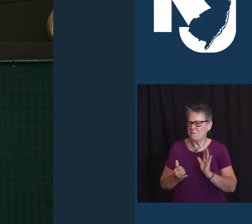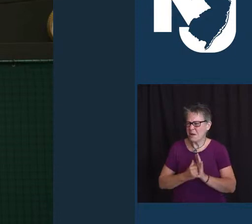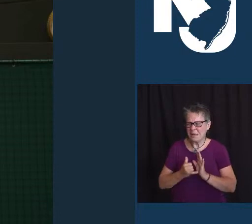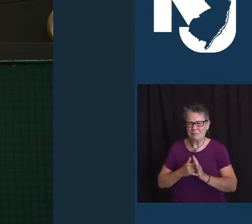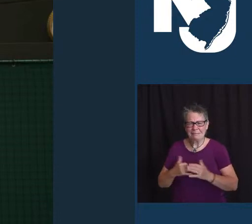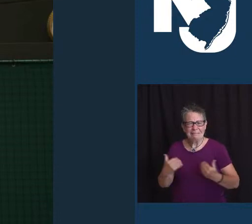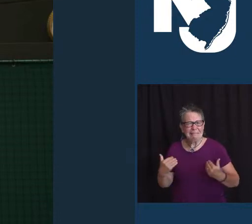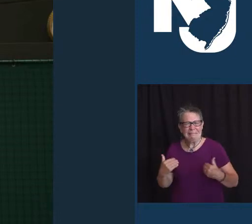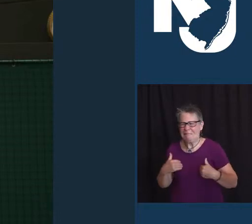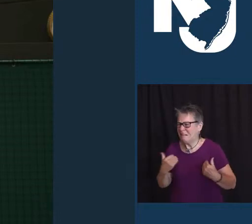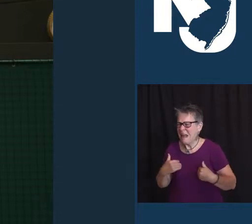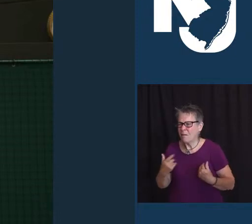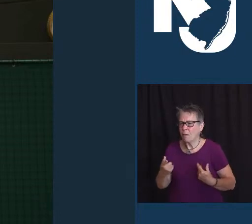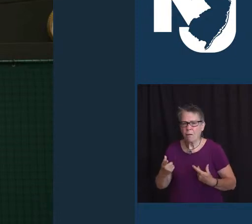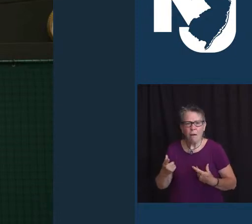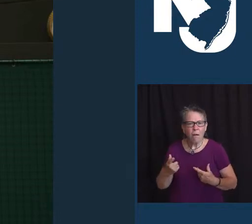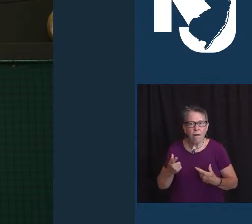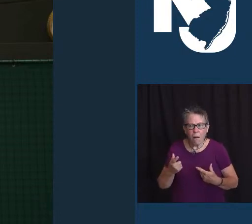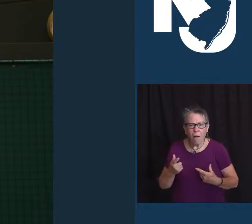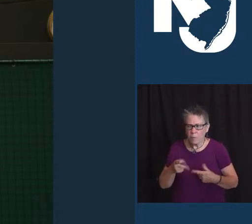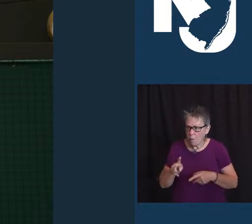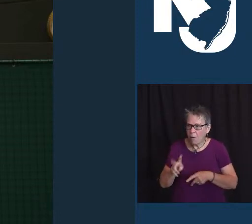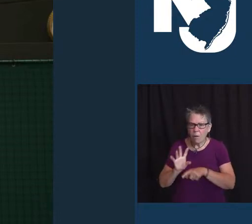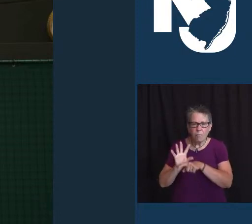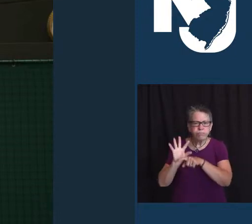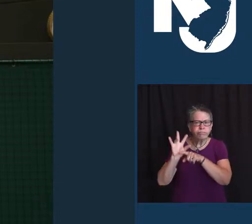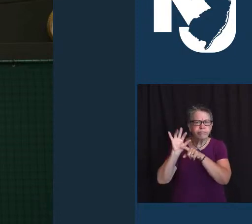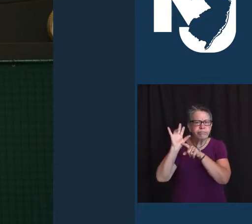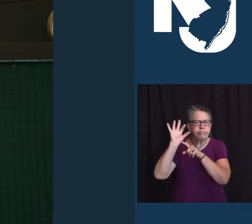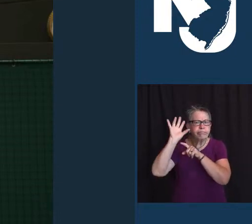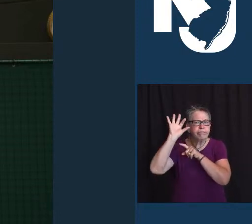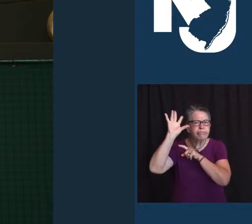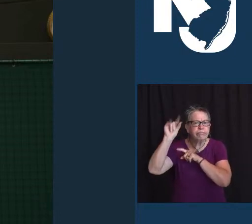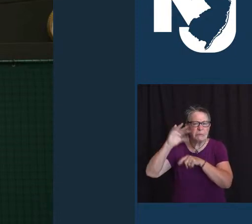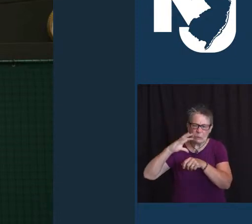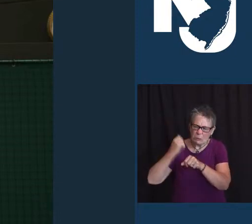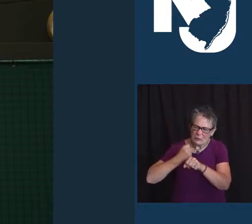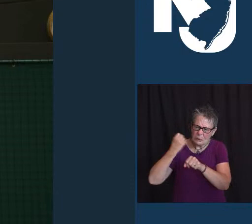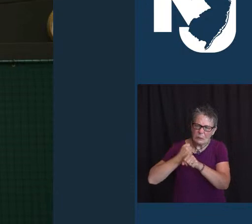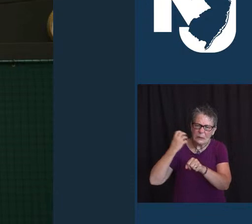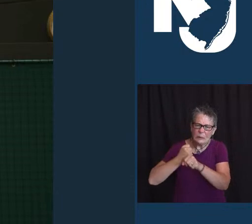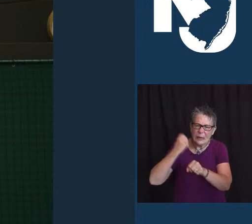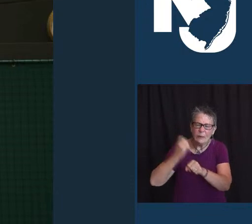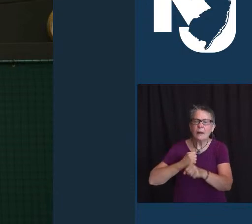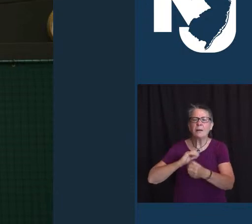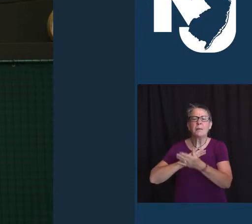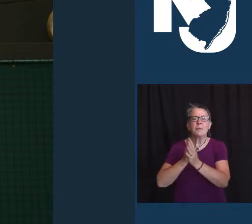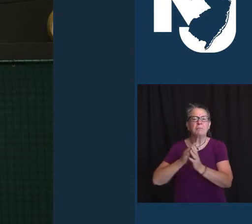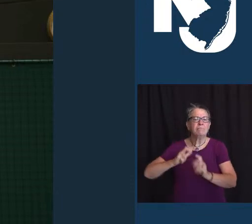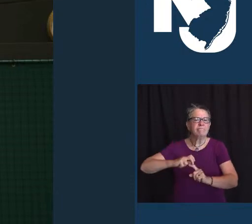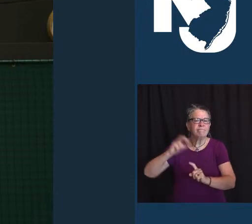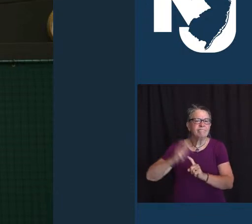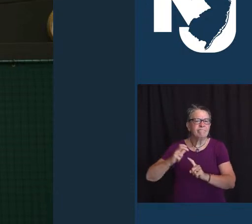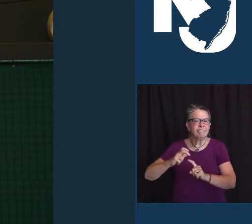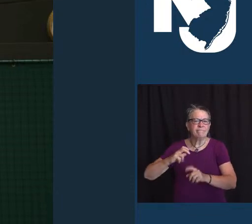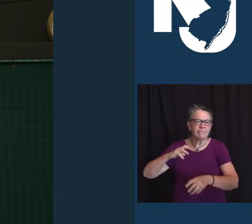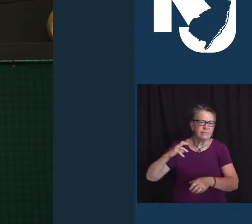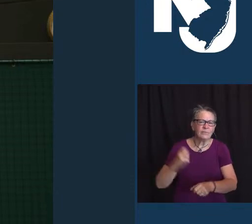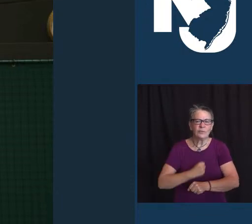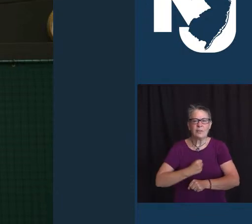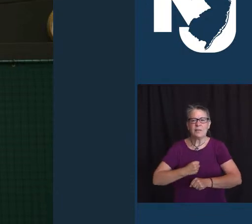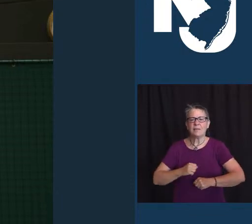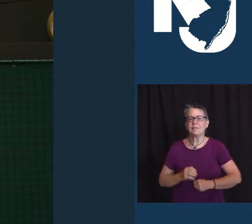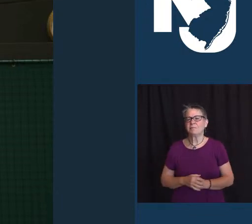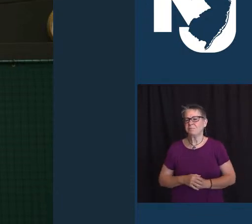7-5, 6-3 victory. He is a product of Ridge High, and this fall Samir will be heading to Columbia University, where